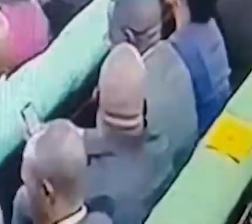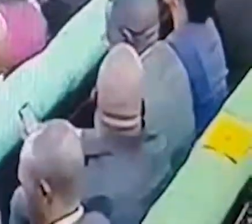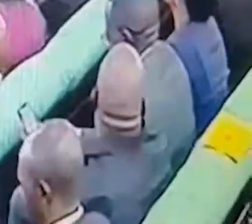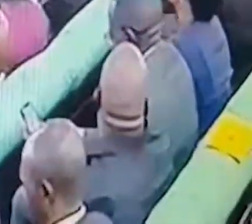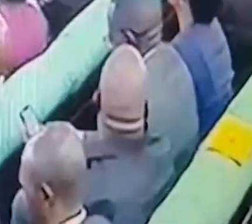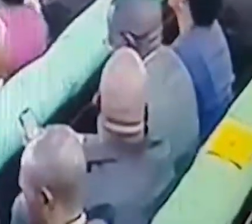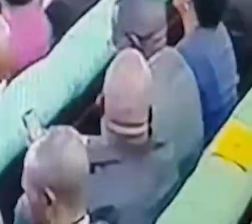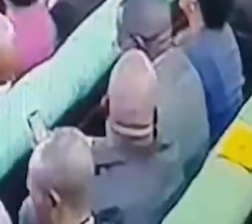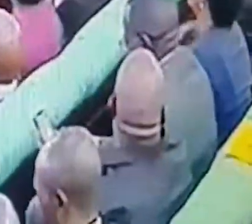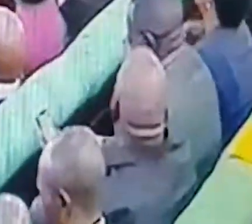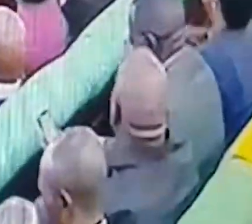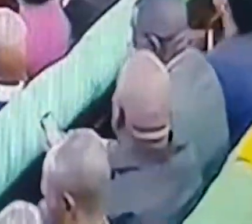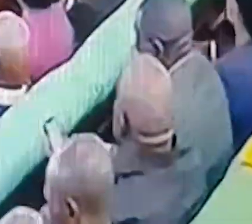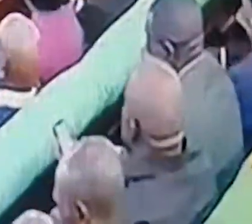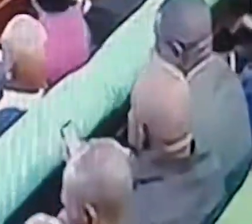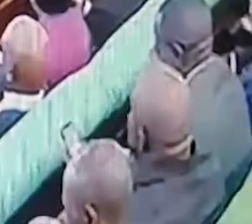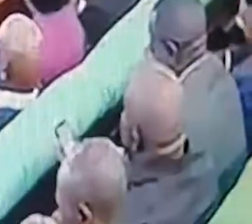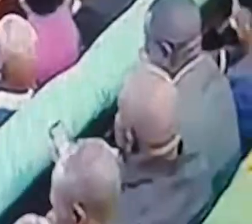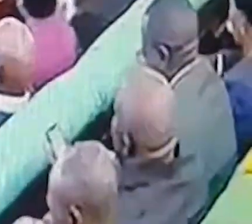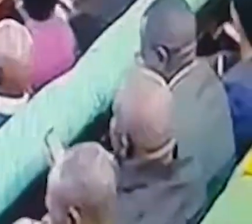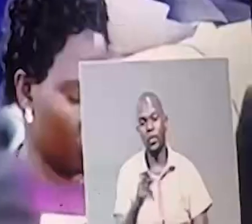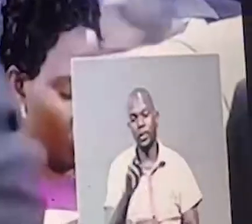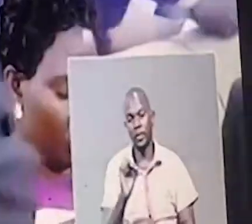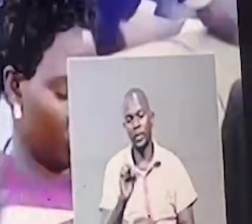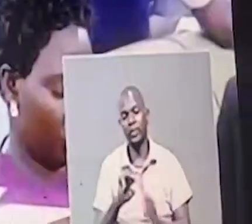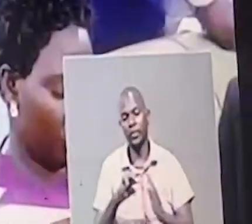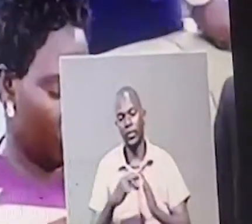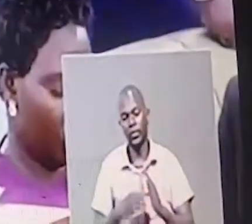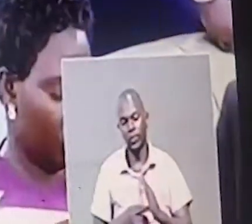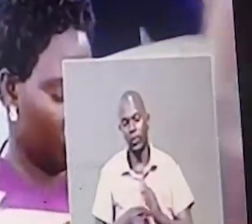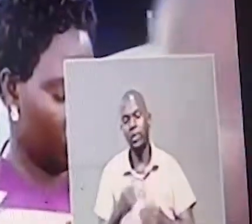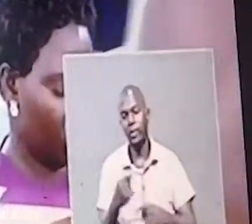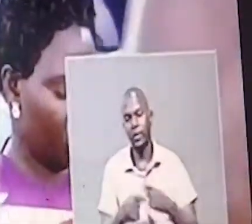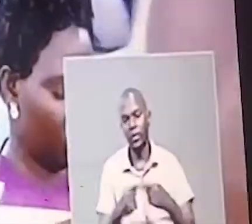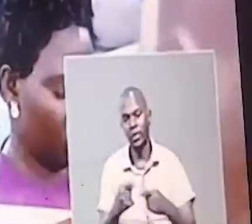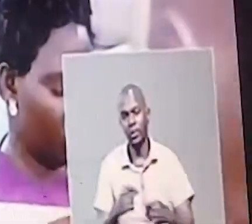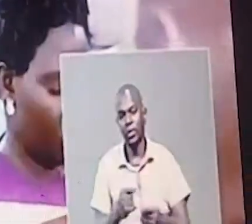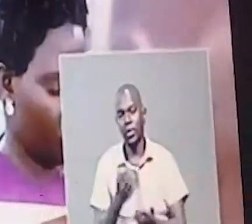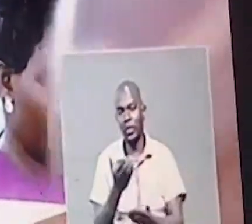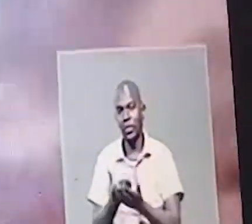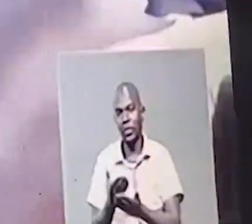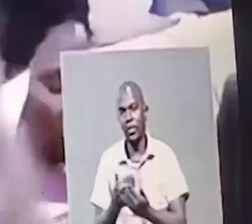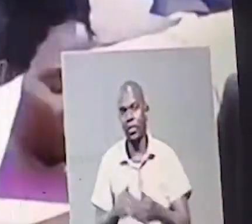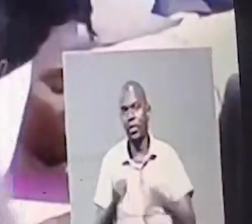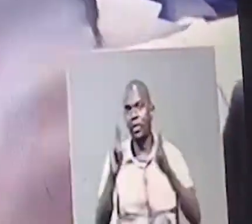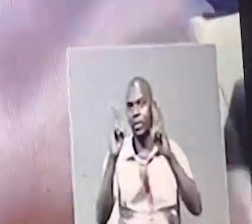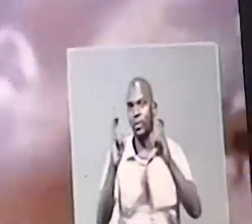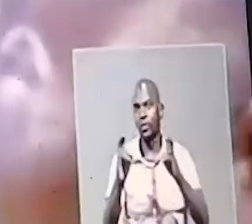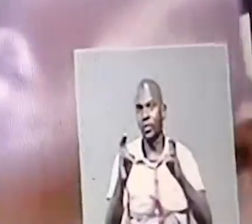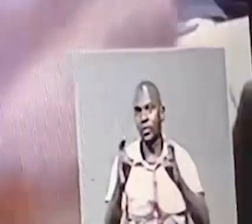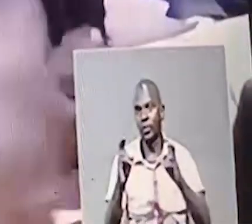pursuant to Rule 128 of the Rules of Procedure, I beg to move that the bill entitled